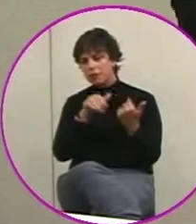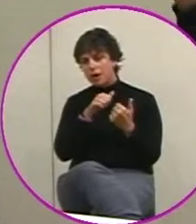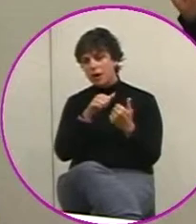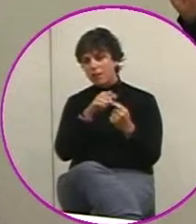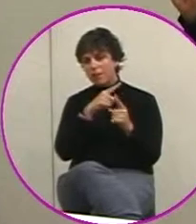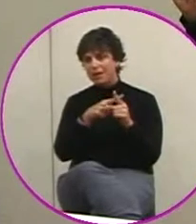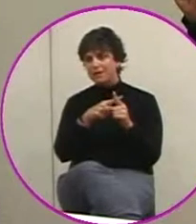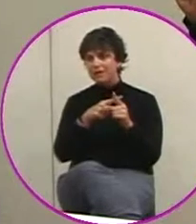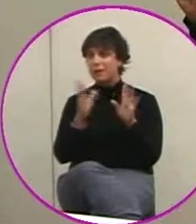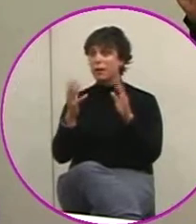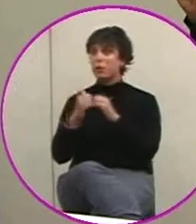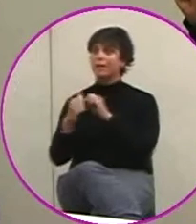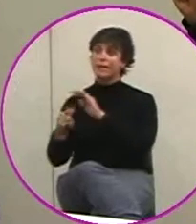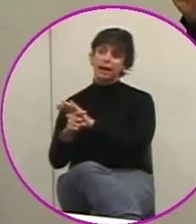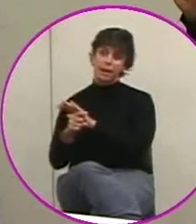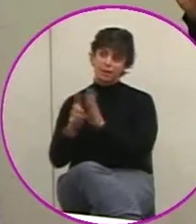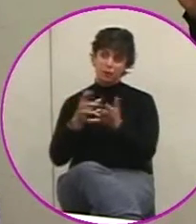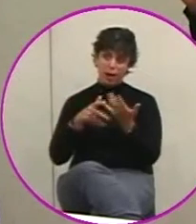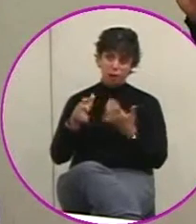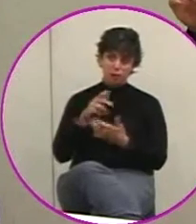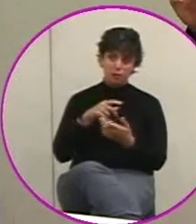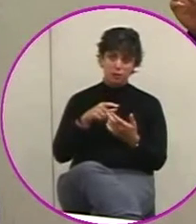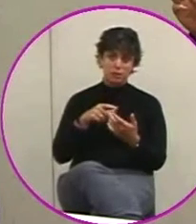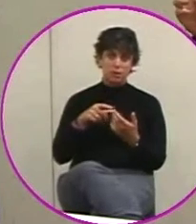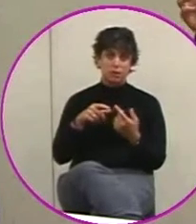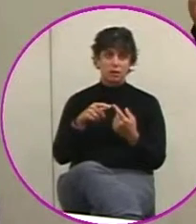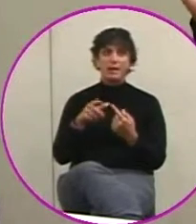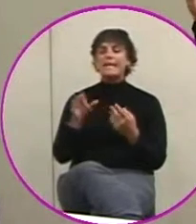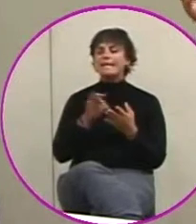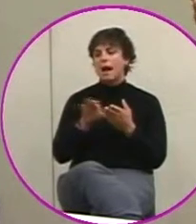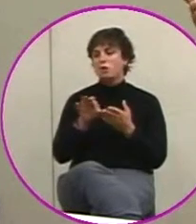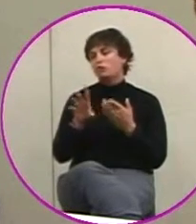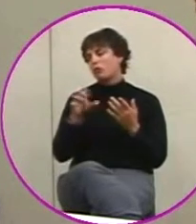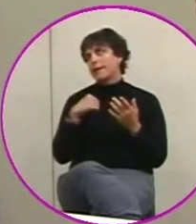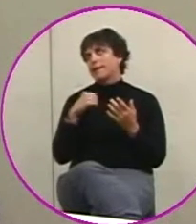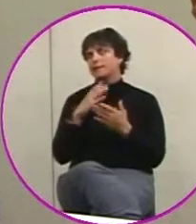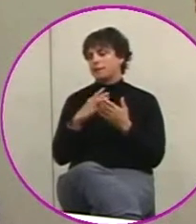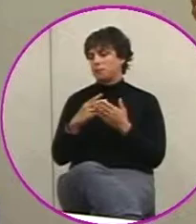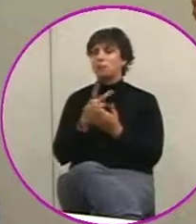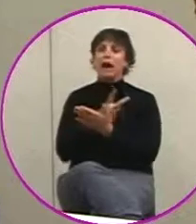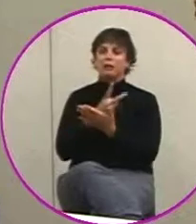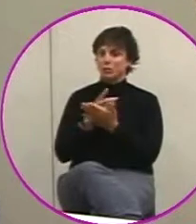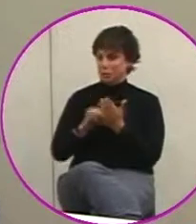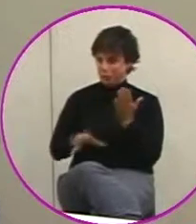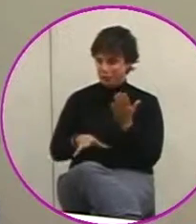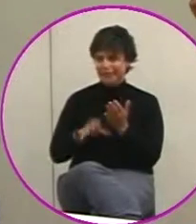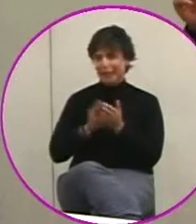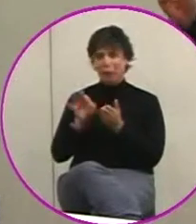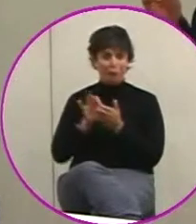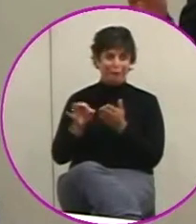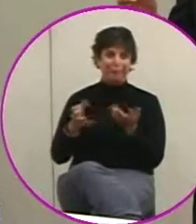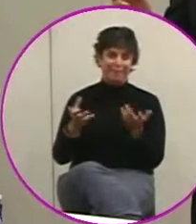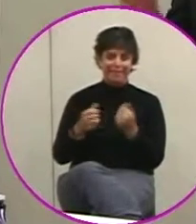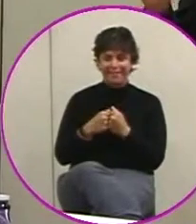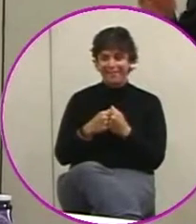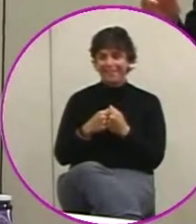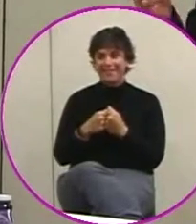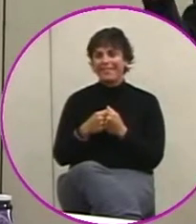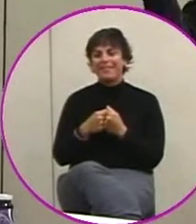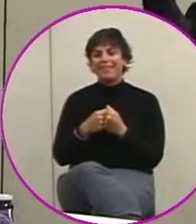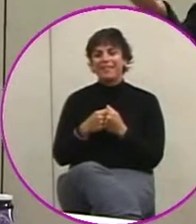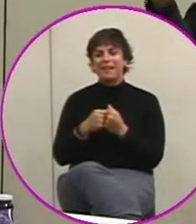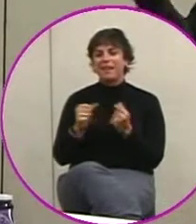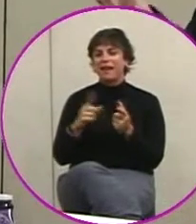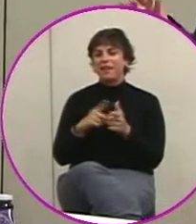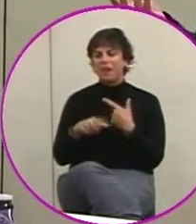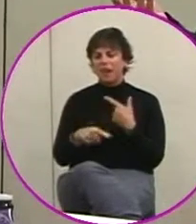versus negatively, he counts, well, I should say he has some graduate student count them. And then he